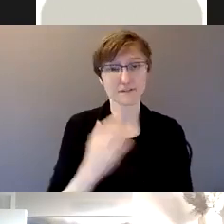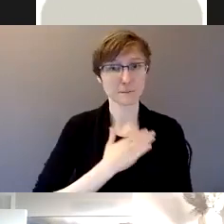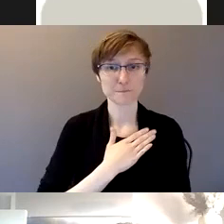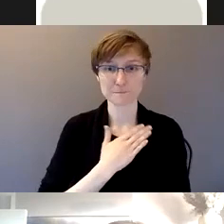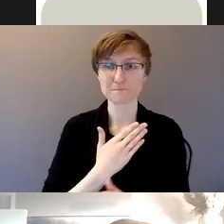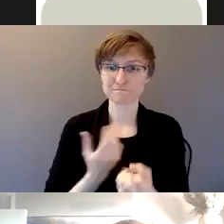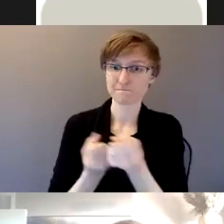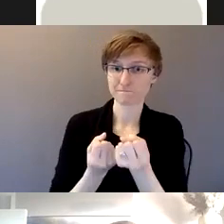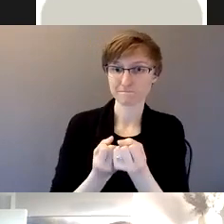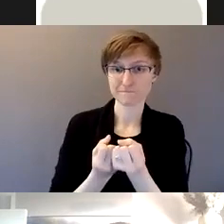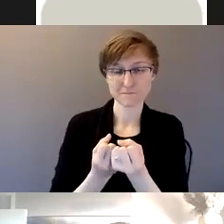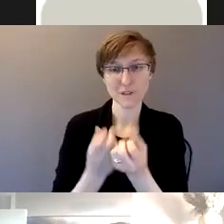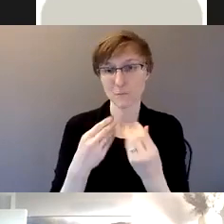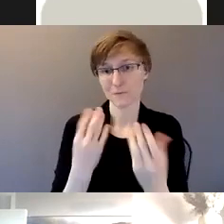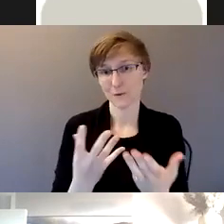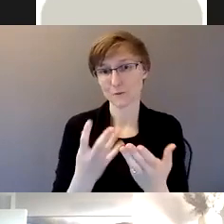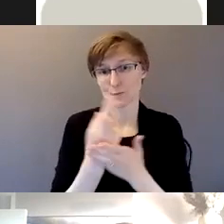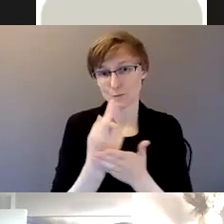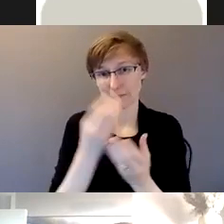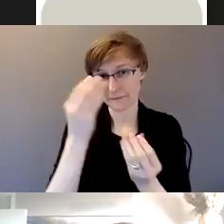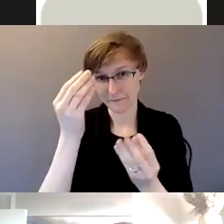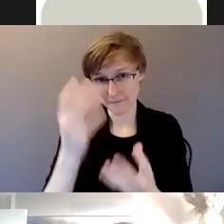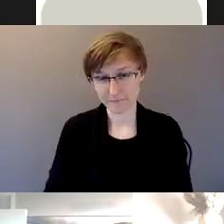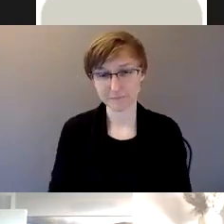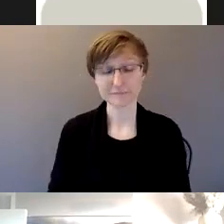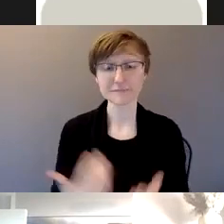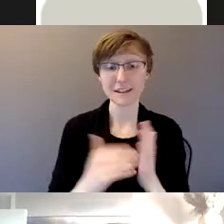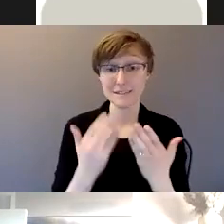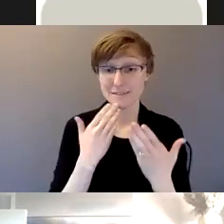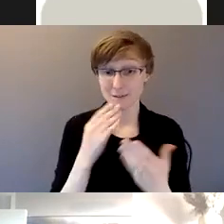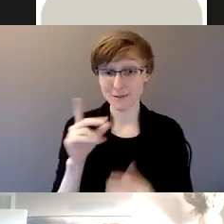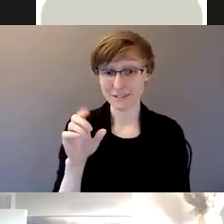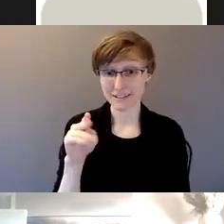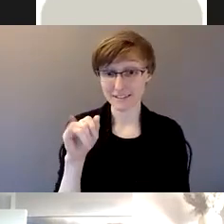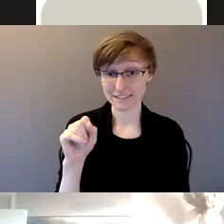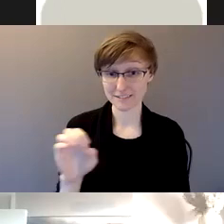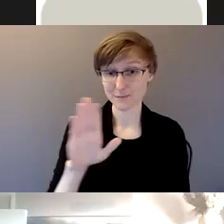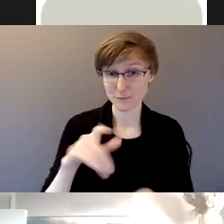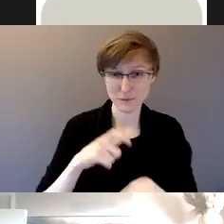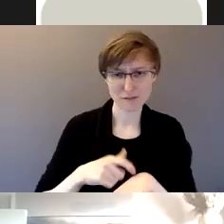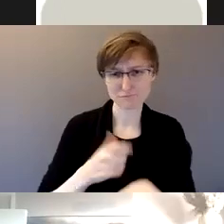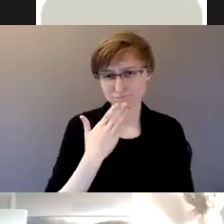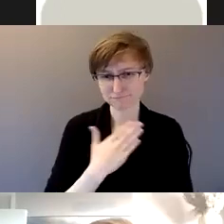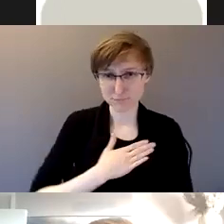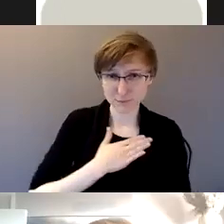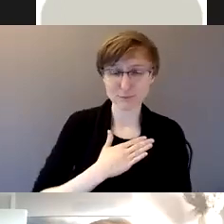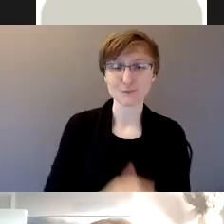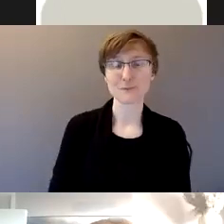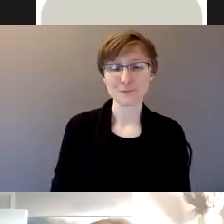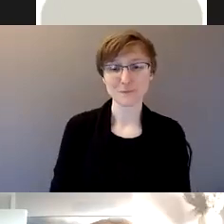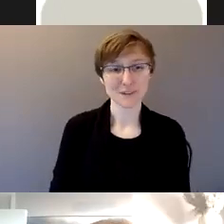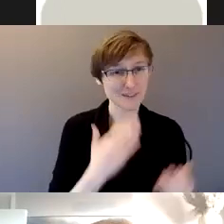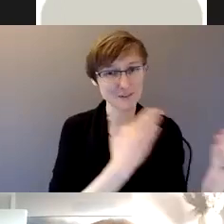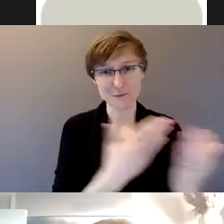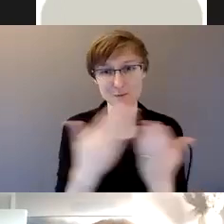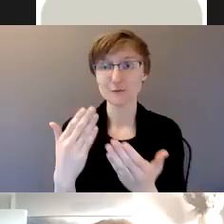assist and provide some resources and information. So again, thank you, Denise, for your time. We really do appreciate that. And for everybody who